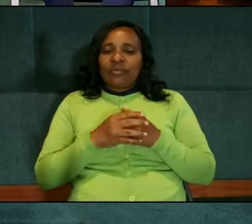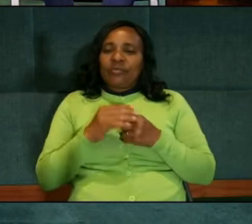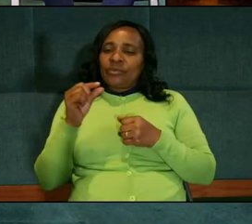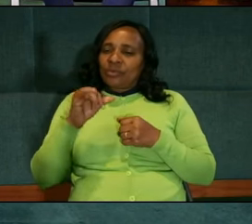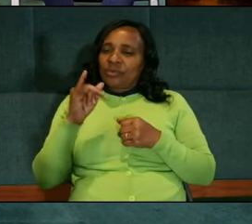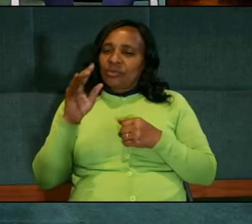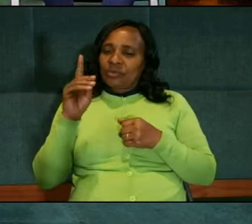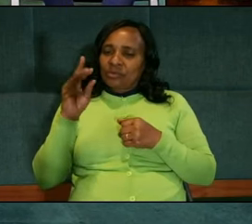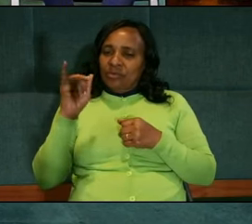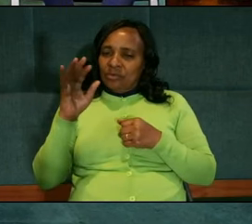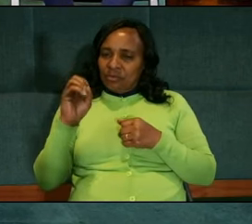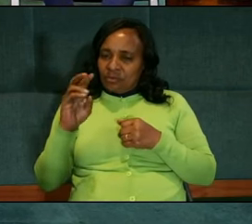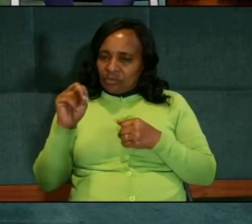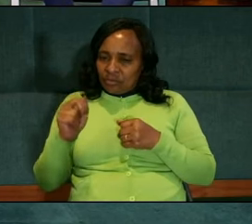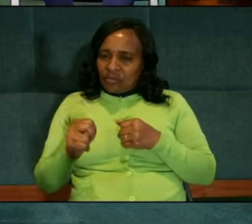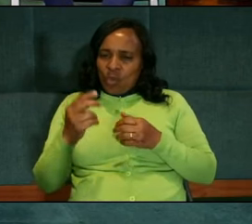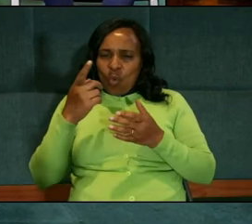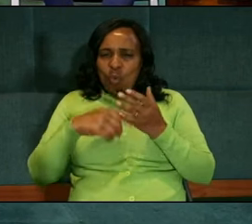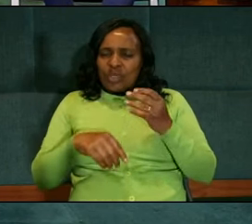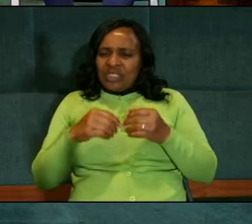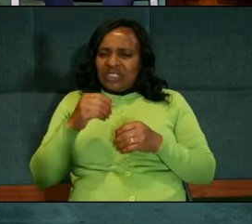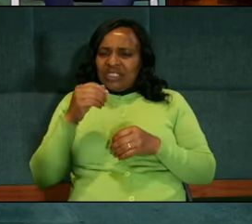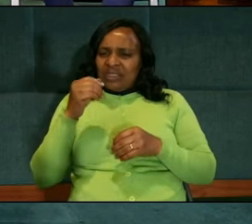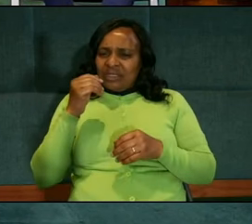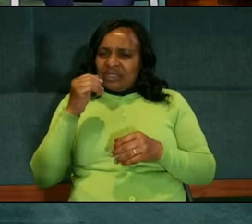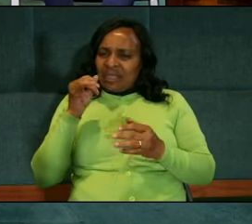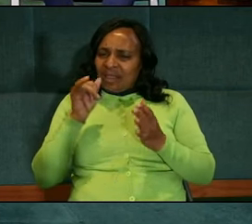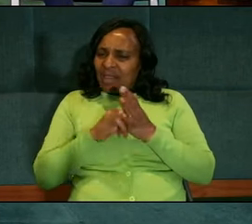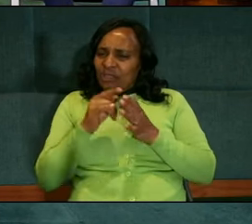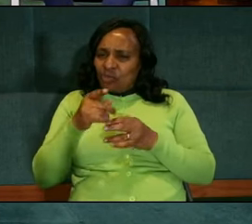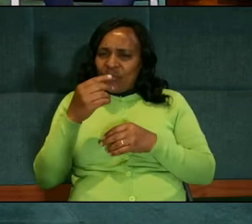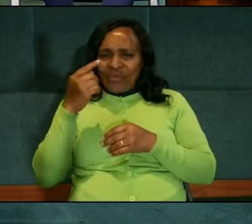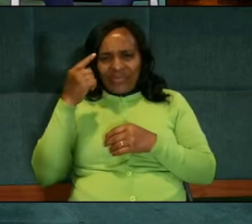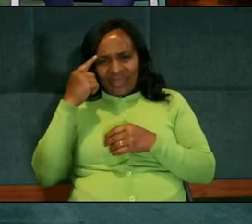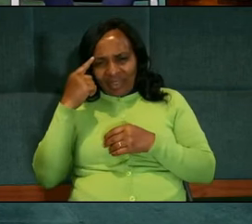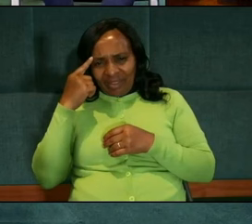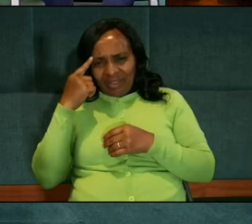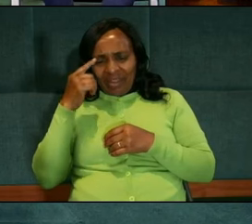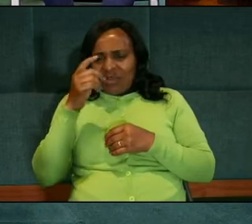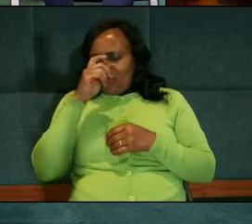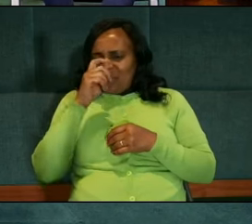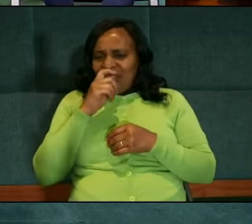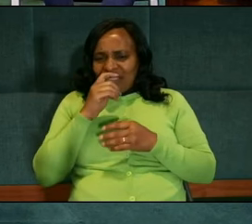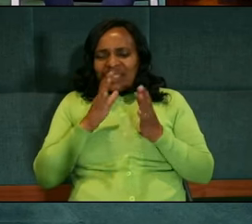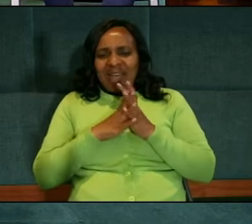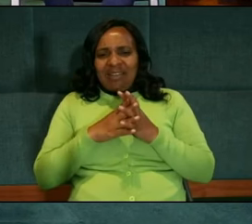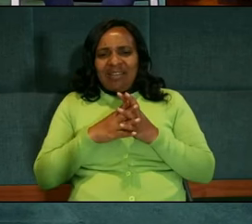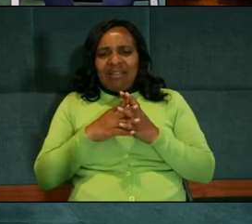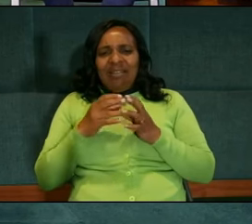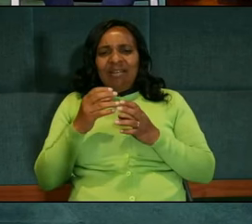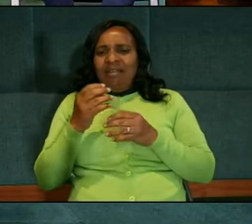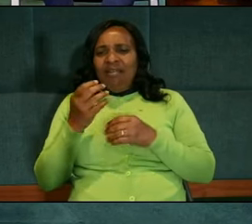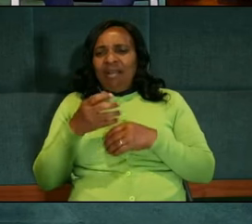Gideon, what is it that you think made Saul to be so jealous and angry of David?